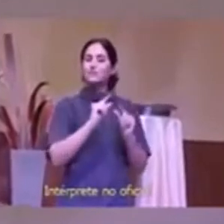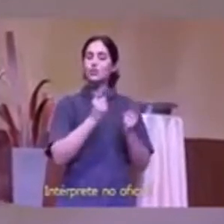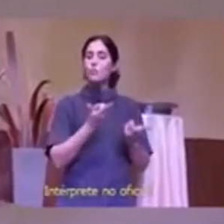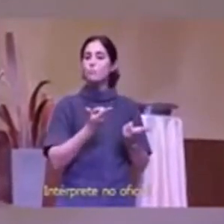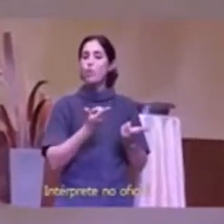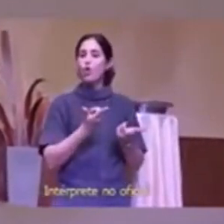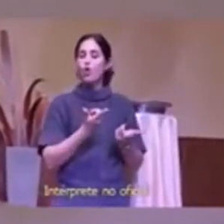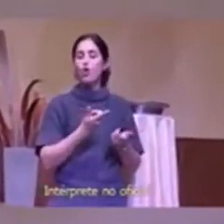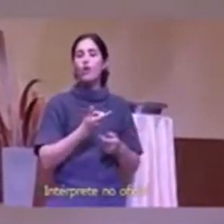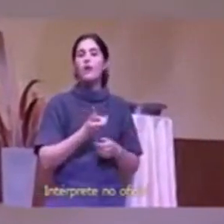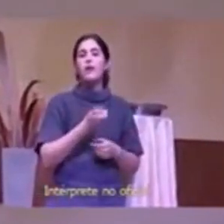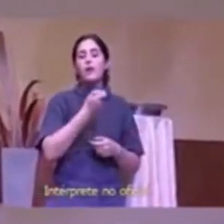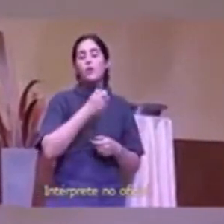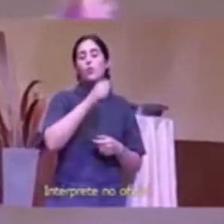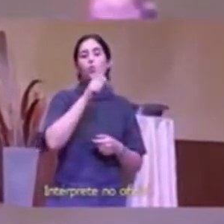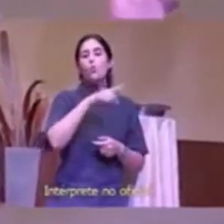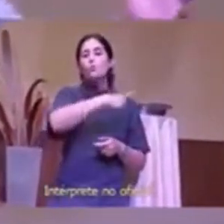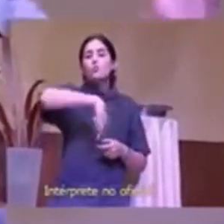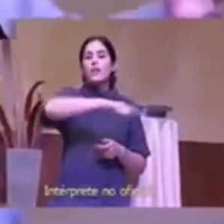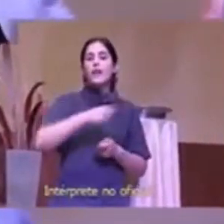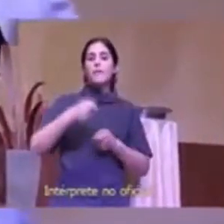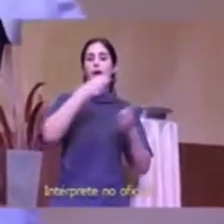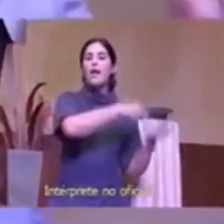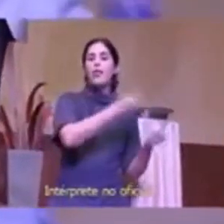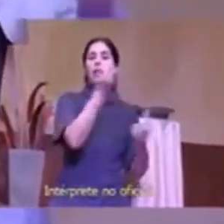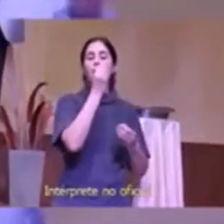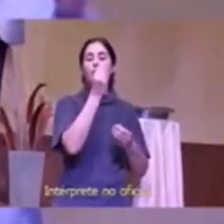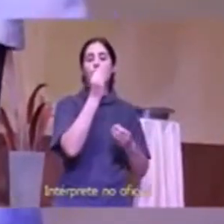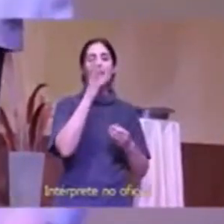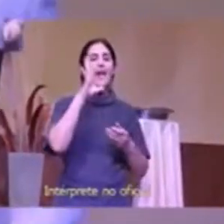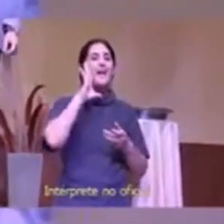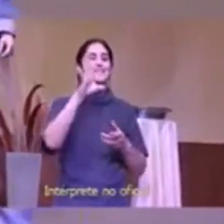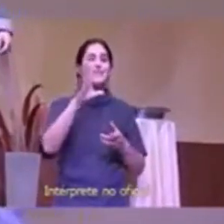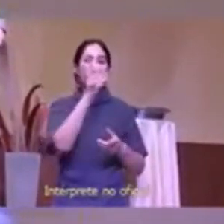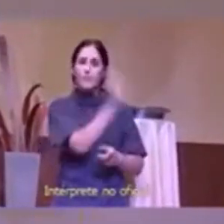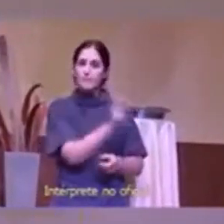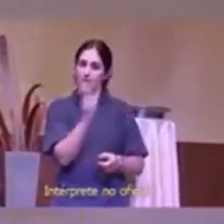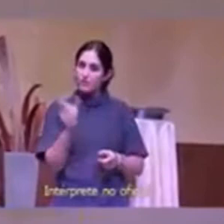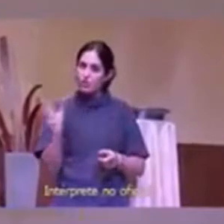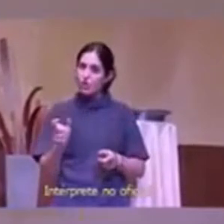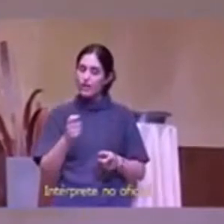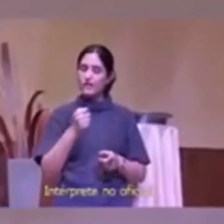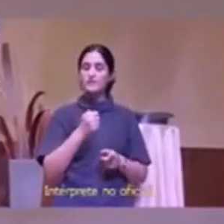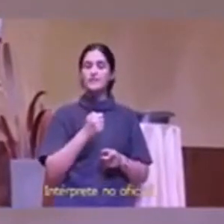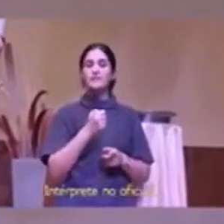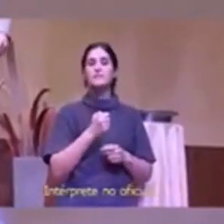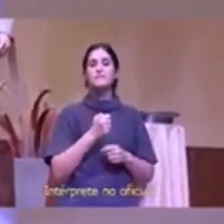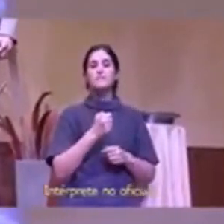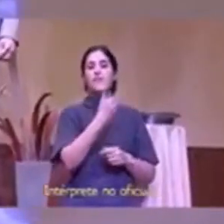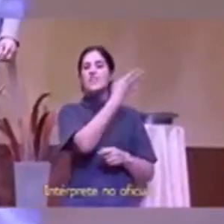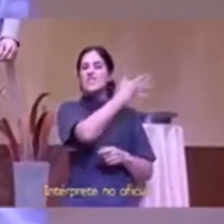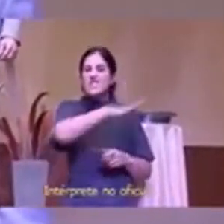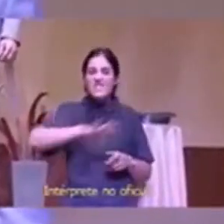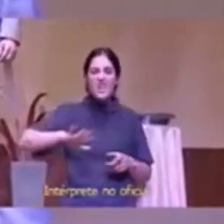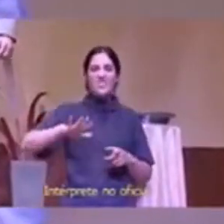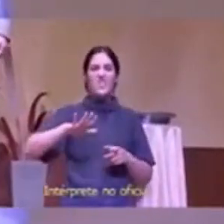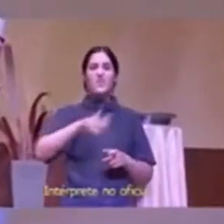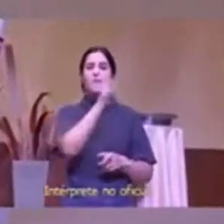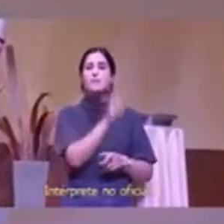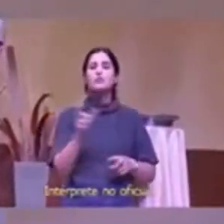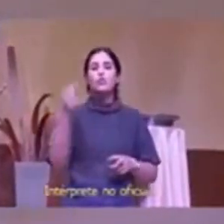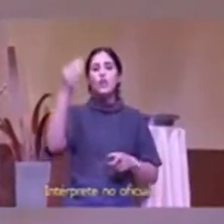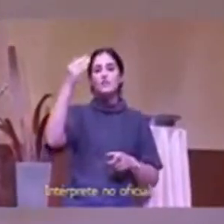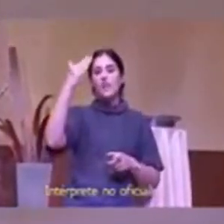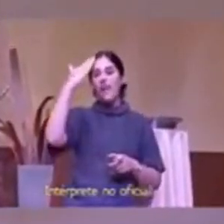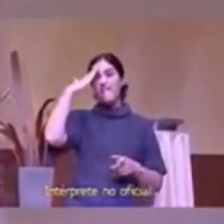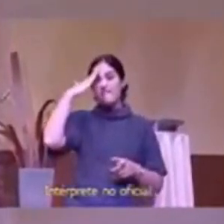Van a alimentar a 5,000 personas. You will see 500 sick people get better. 500 personas enfermas se van a